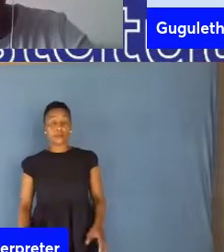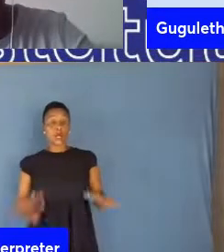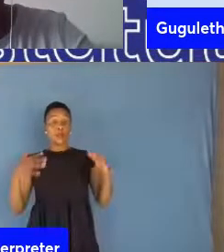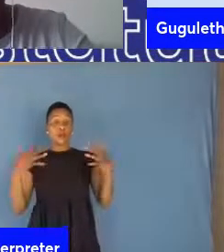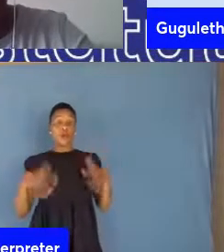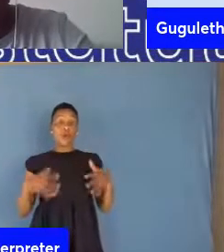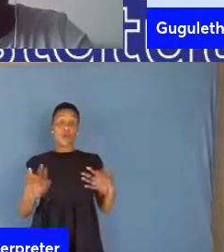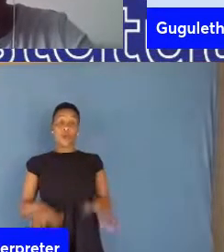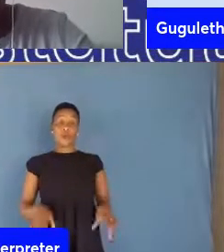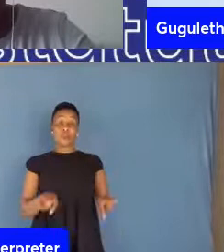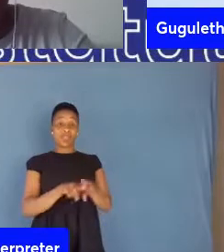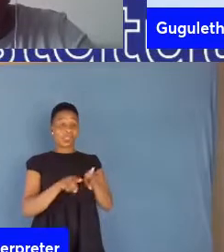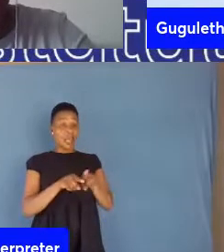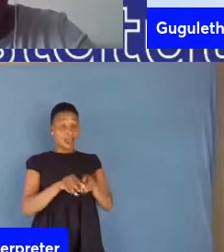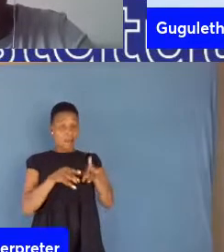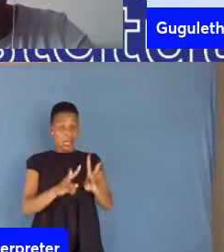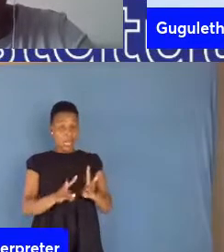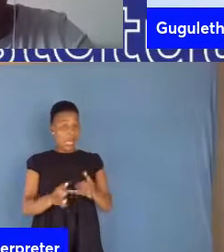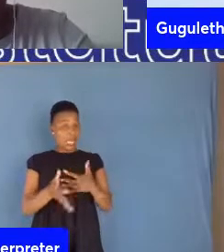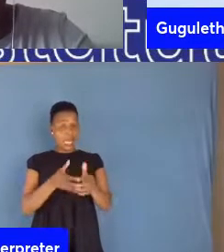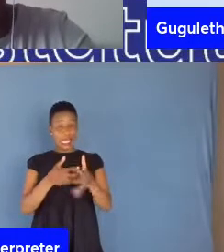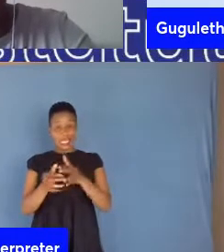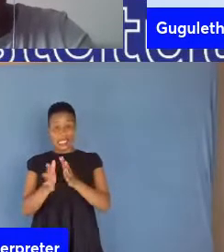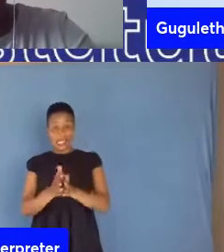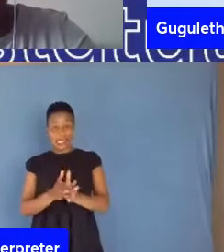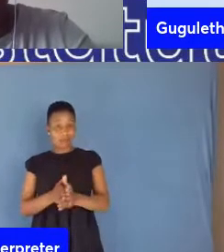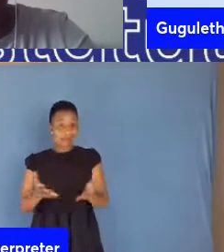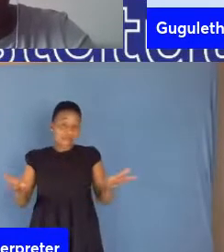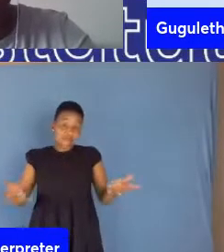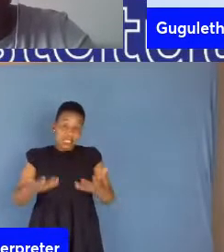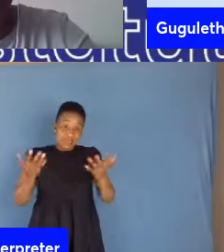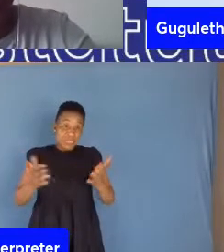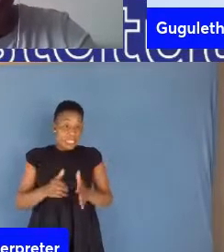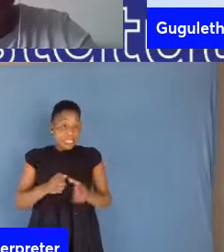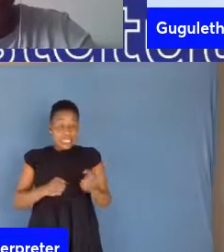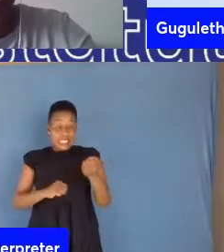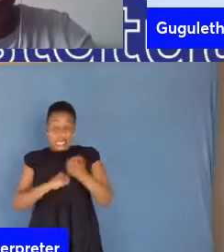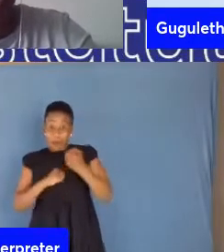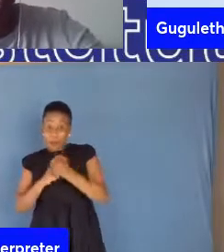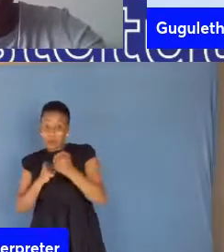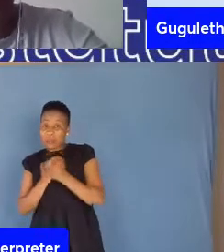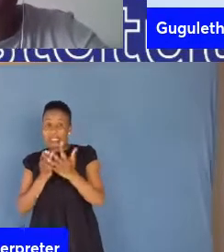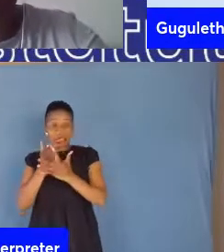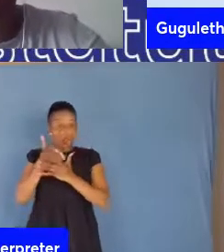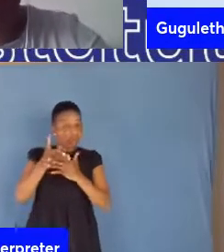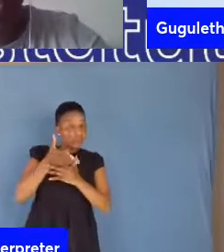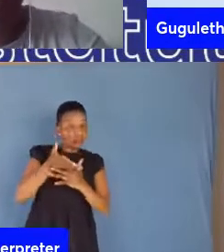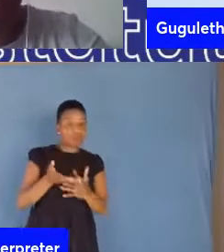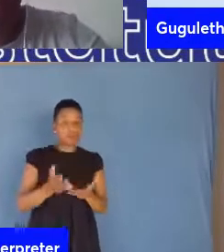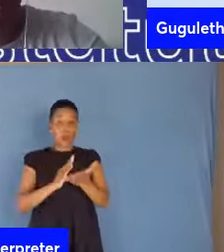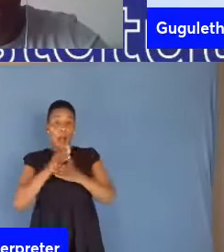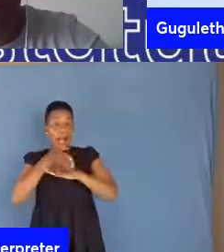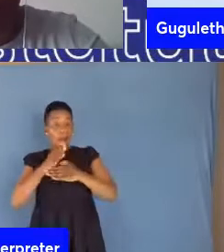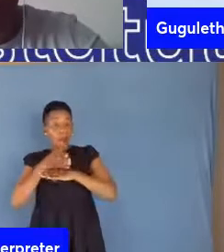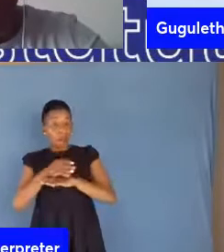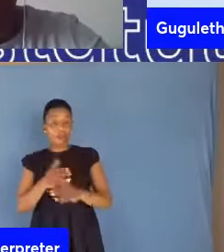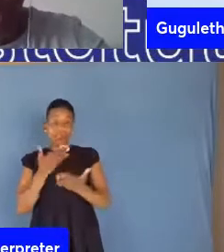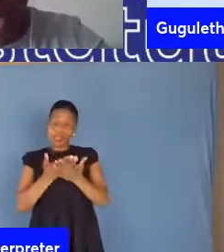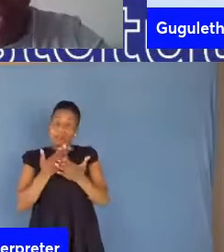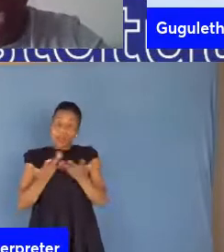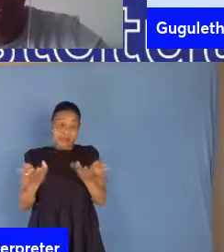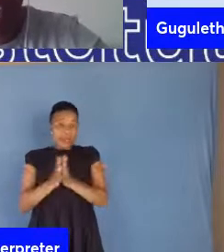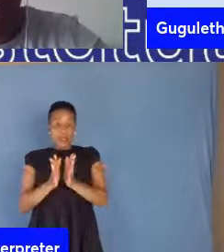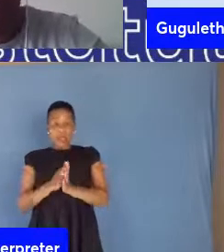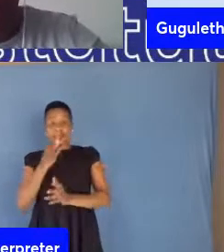supportive interventions that you can make mention of to help the family of the victim or